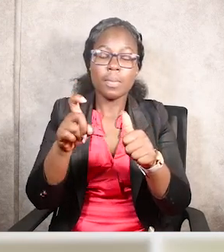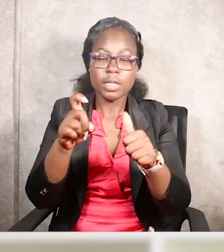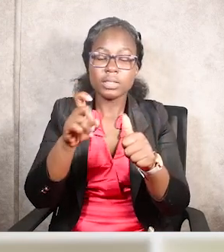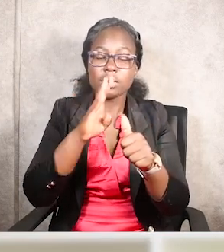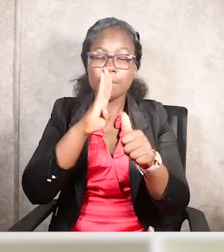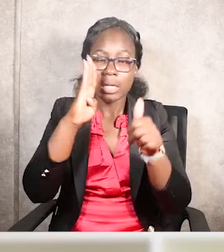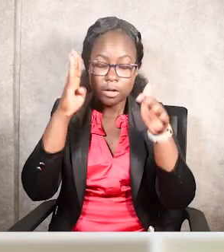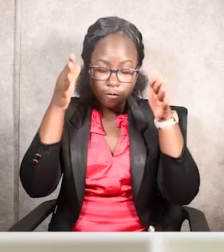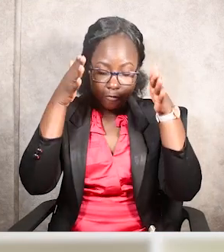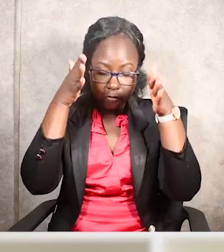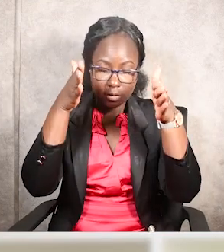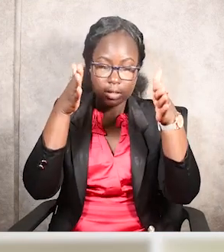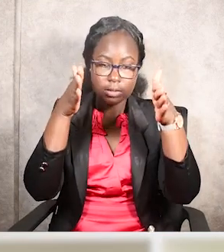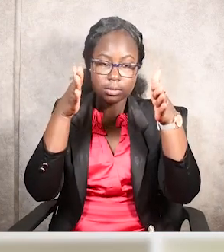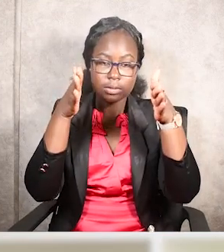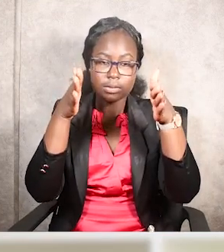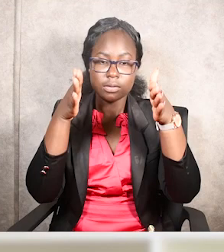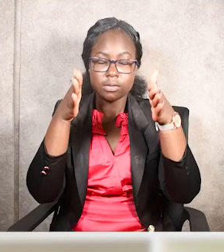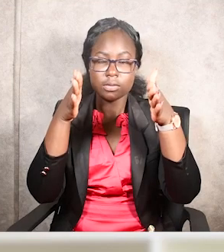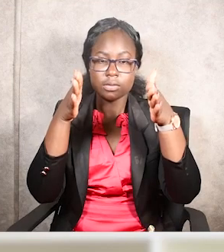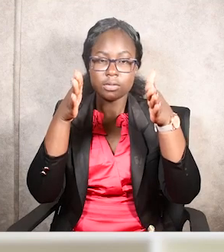posting. You must be consistent.